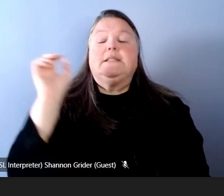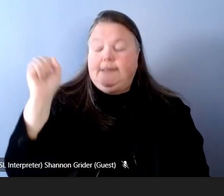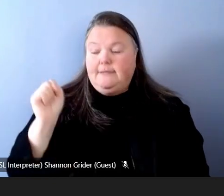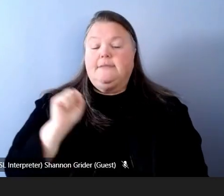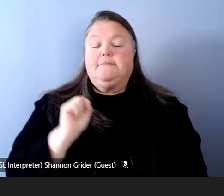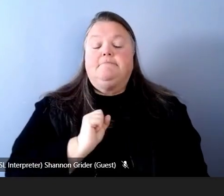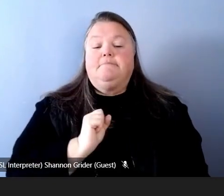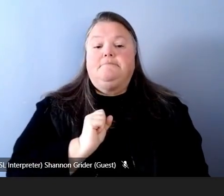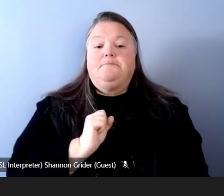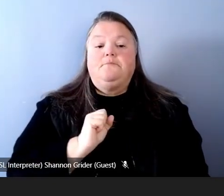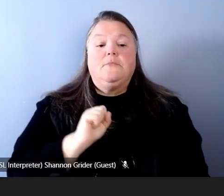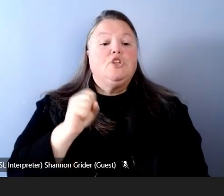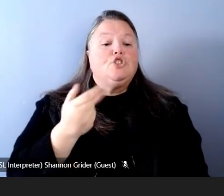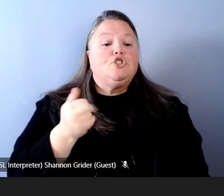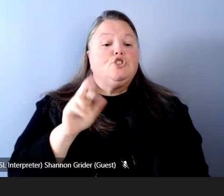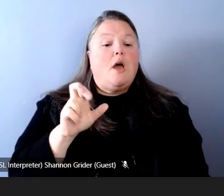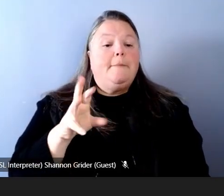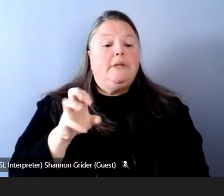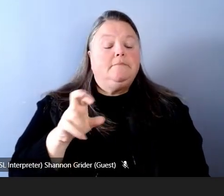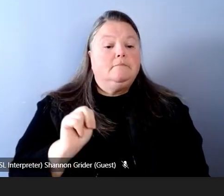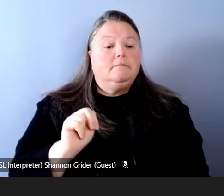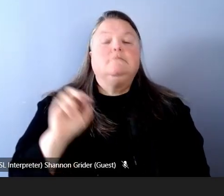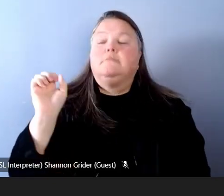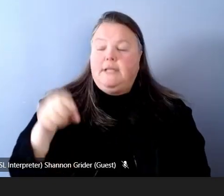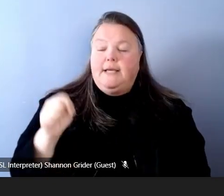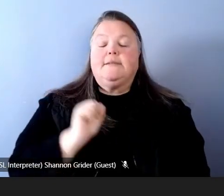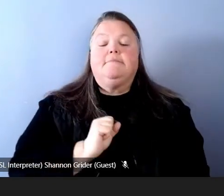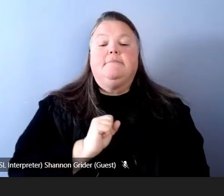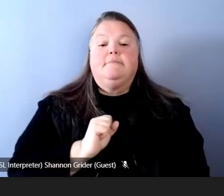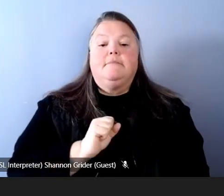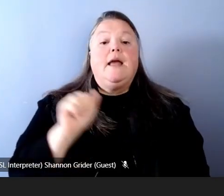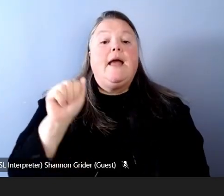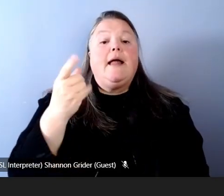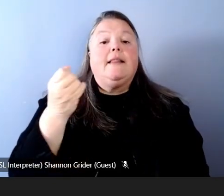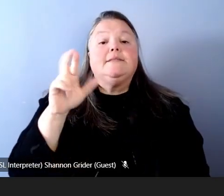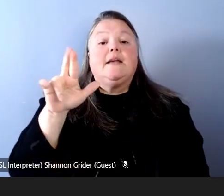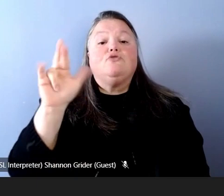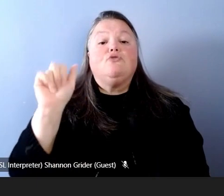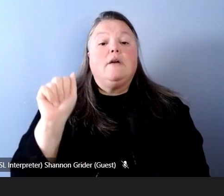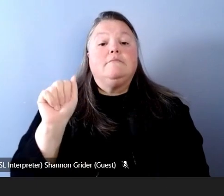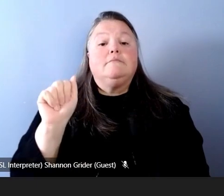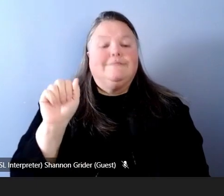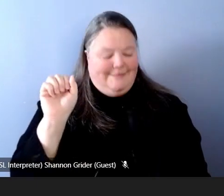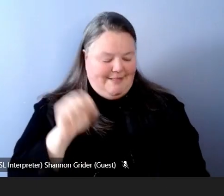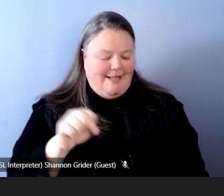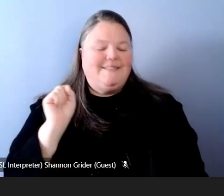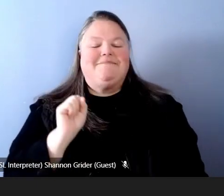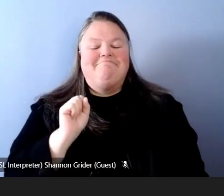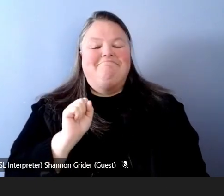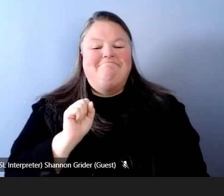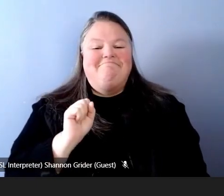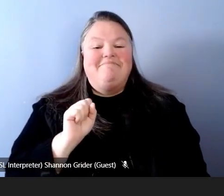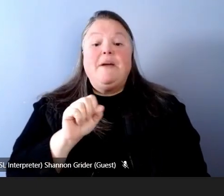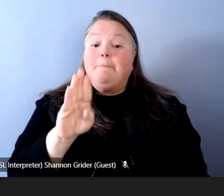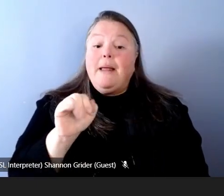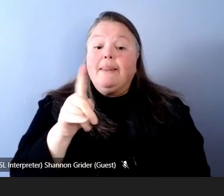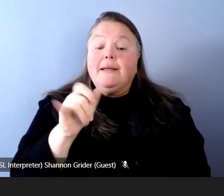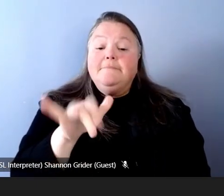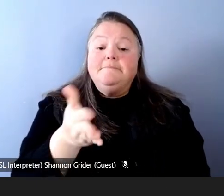Yes. Schraman, Yes. Alexandra, Yes.